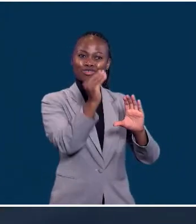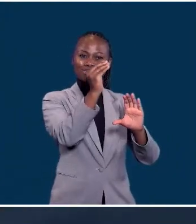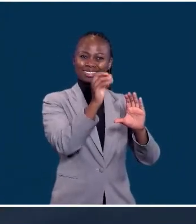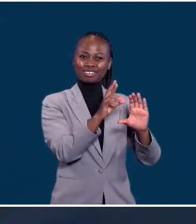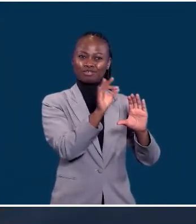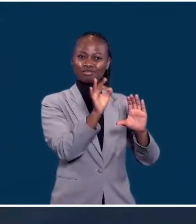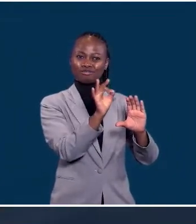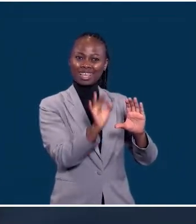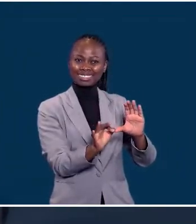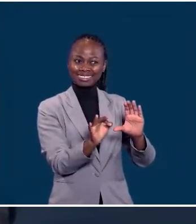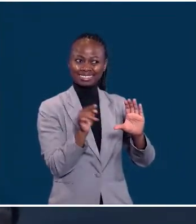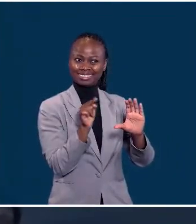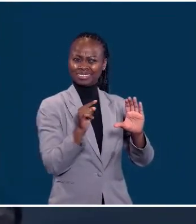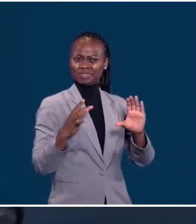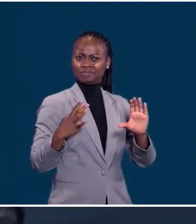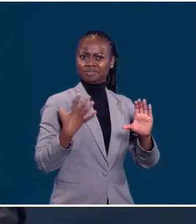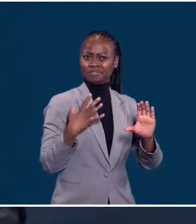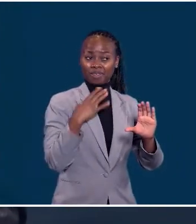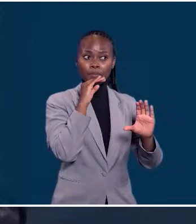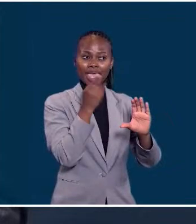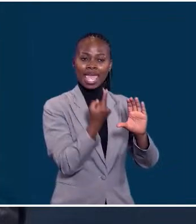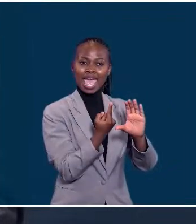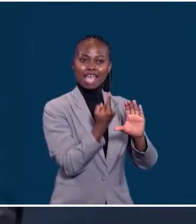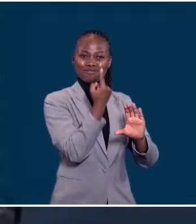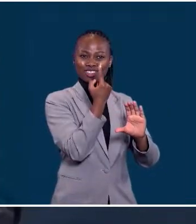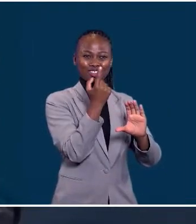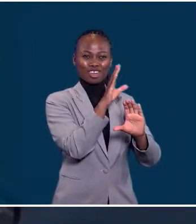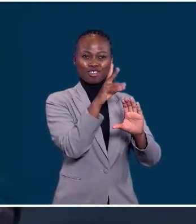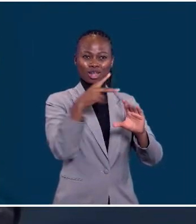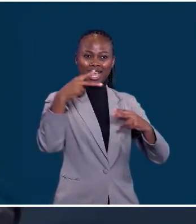increase interest rates, not cut them.